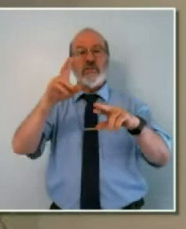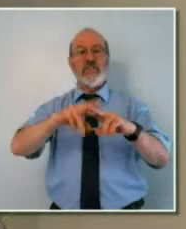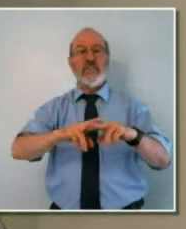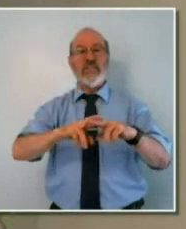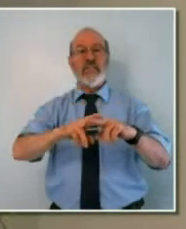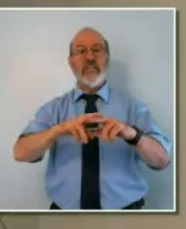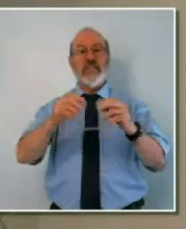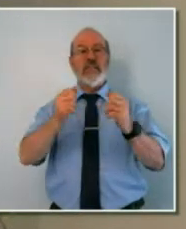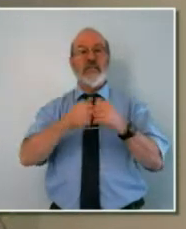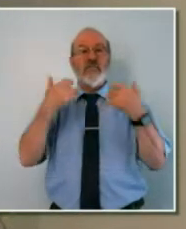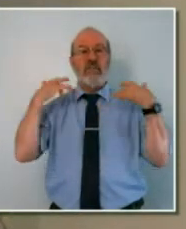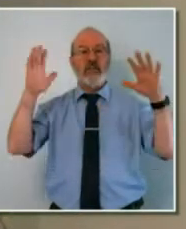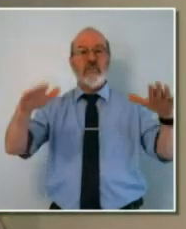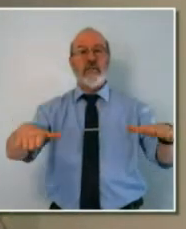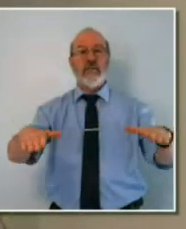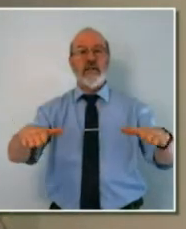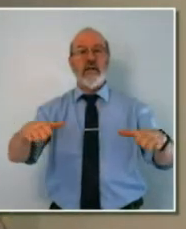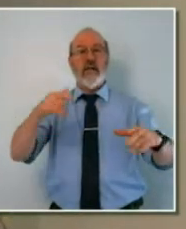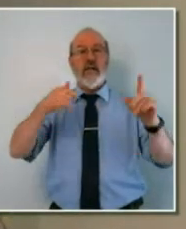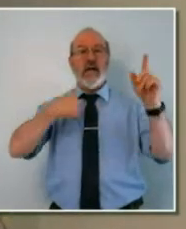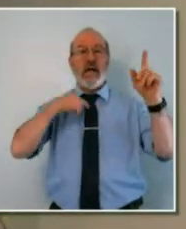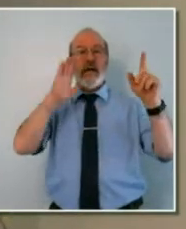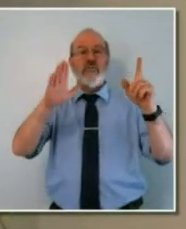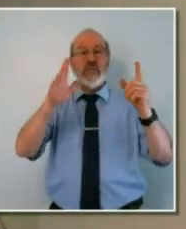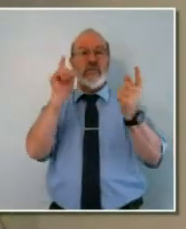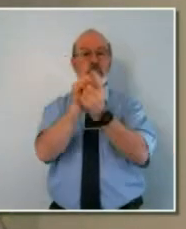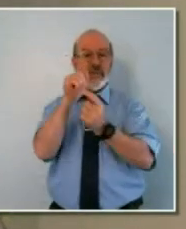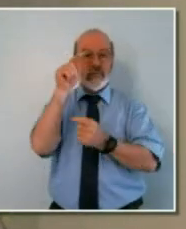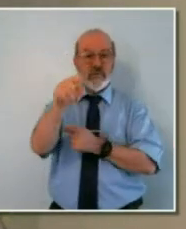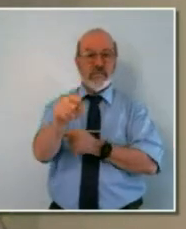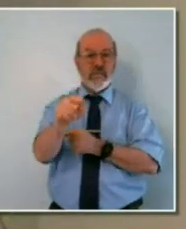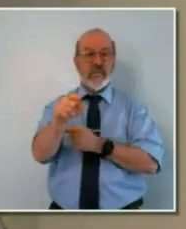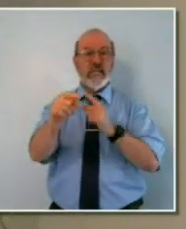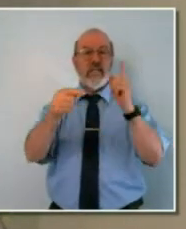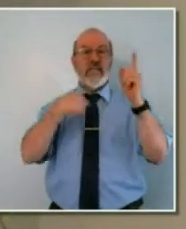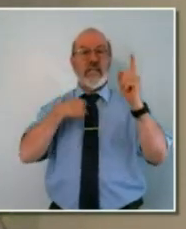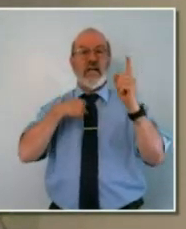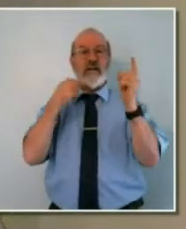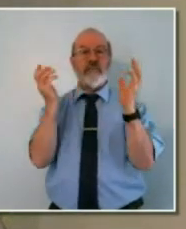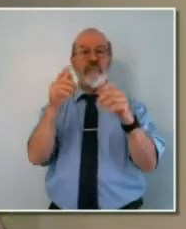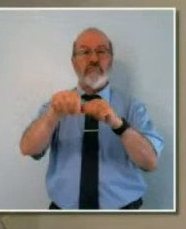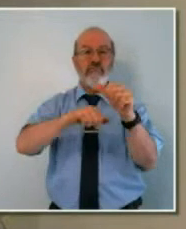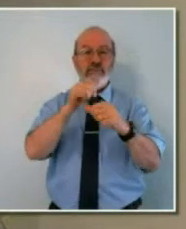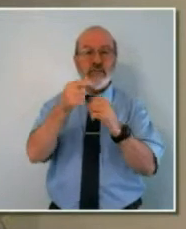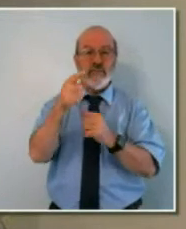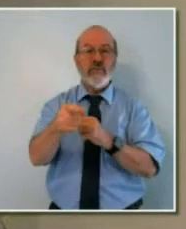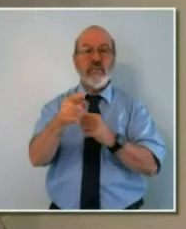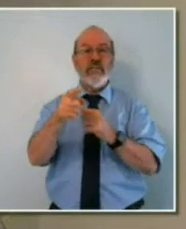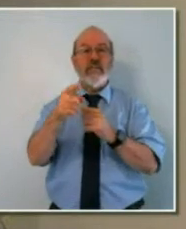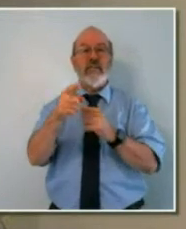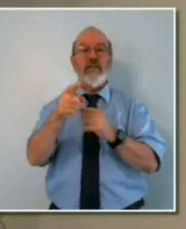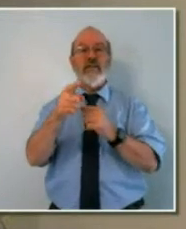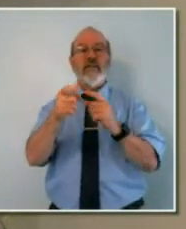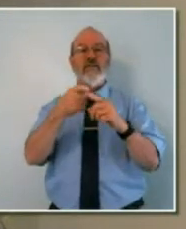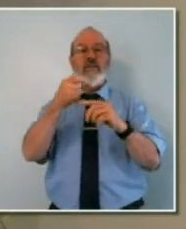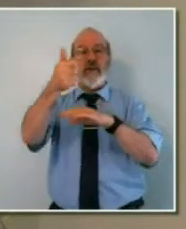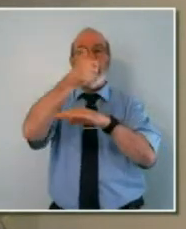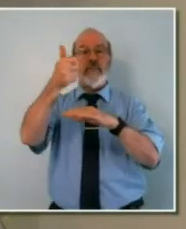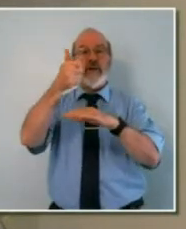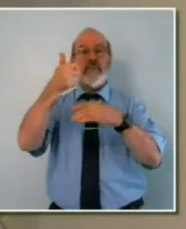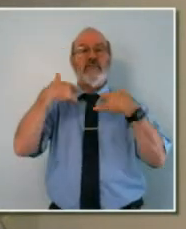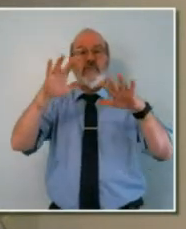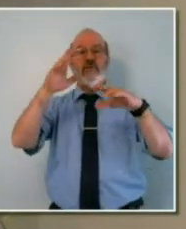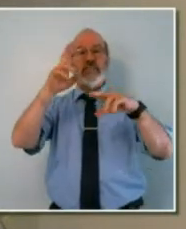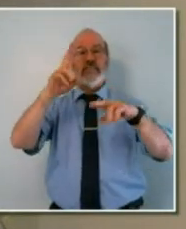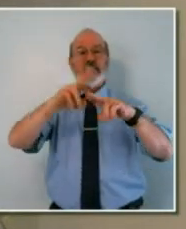golden cherubims. There I will meet with thee, and I will commune with thee from above the mercy seat,